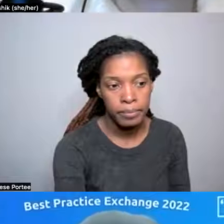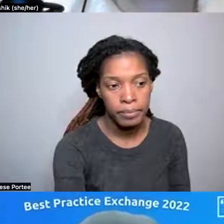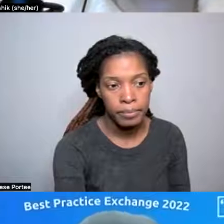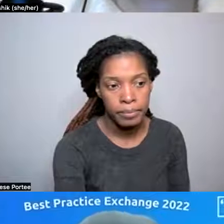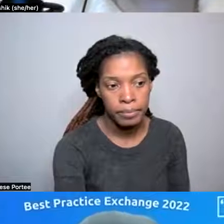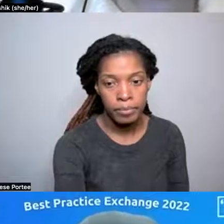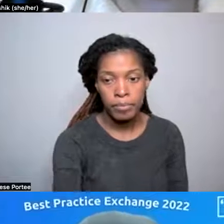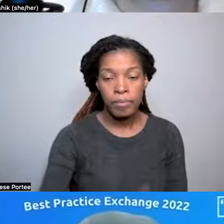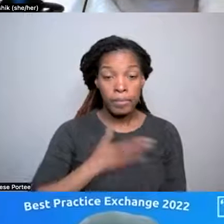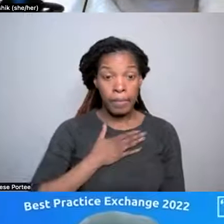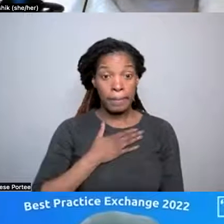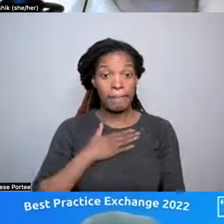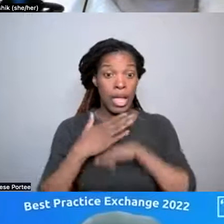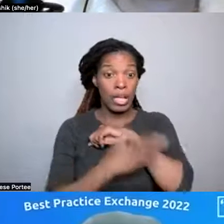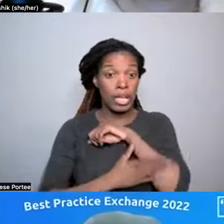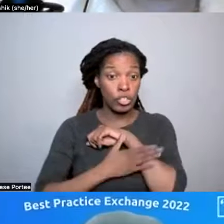In my country,